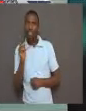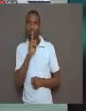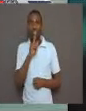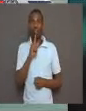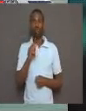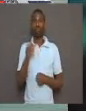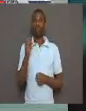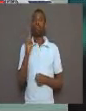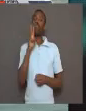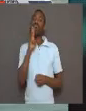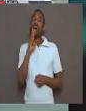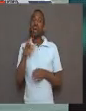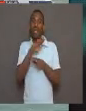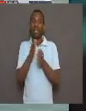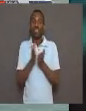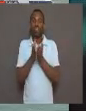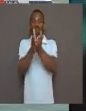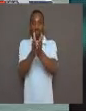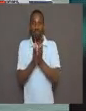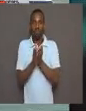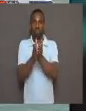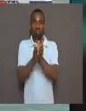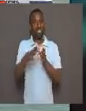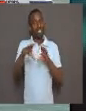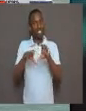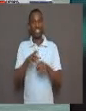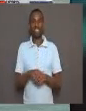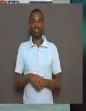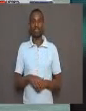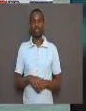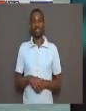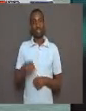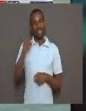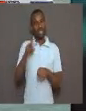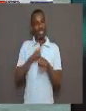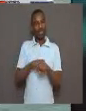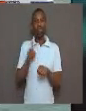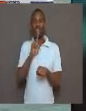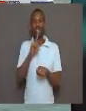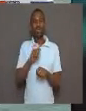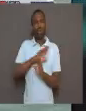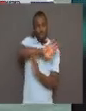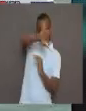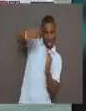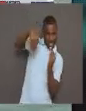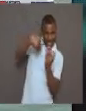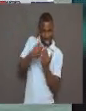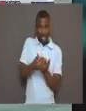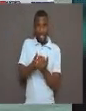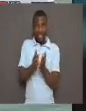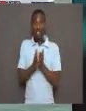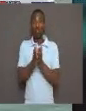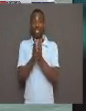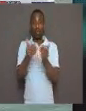space inside their hull that their total average density is less than